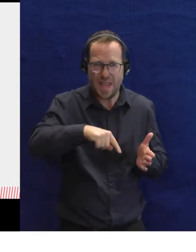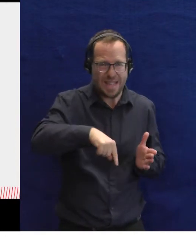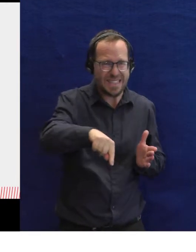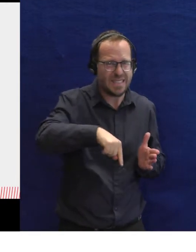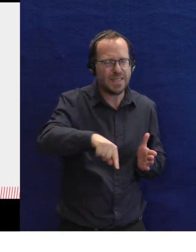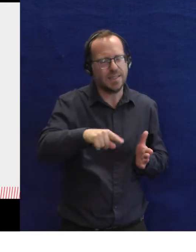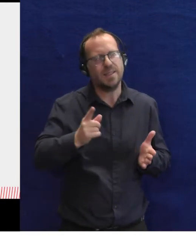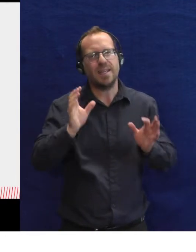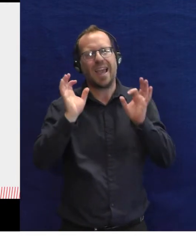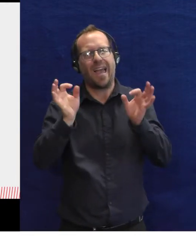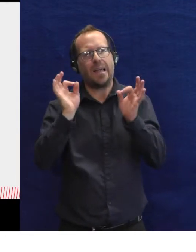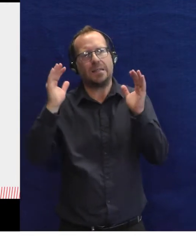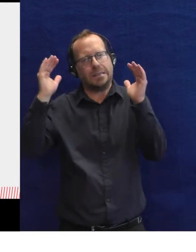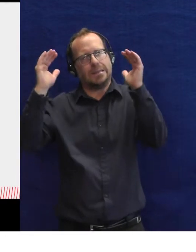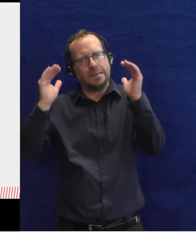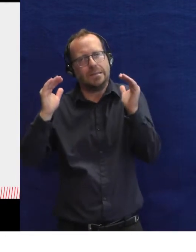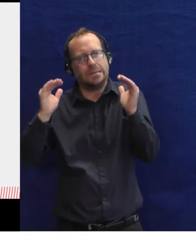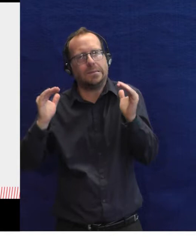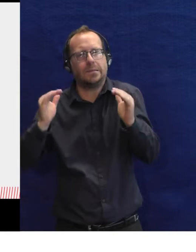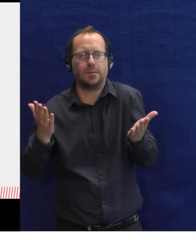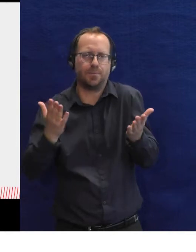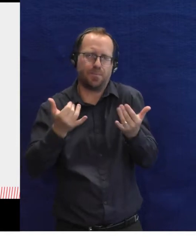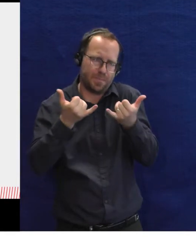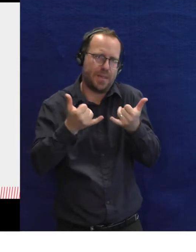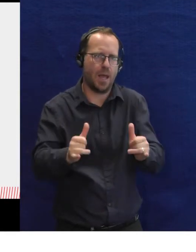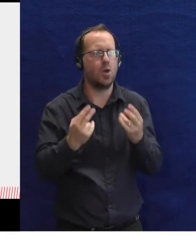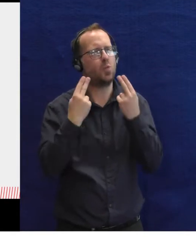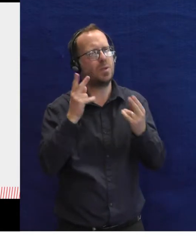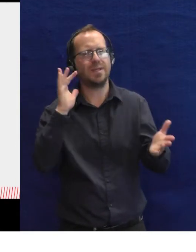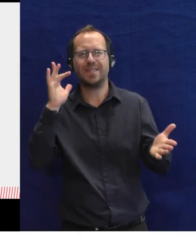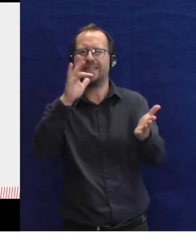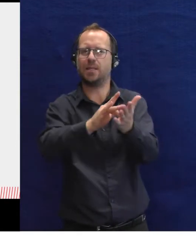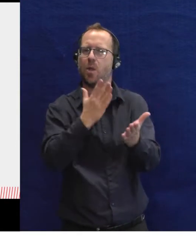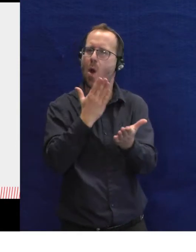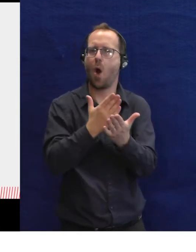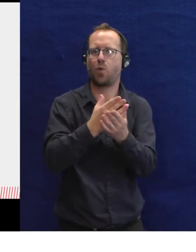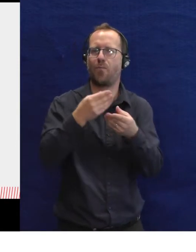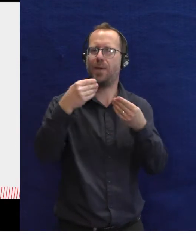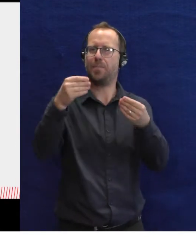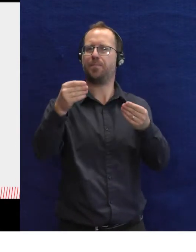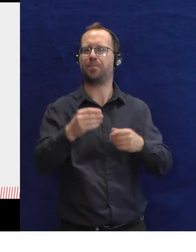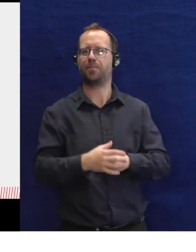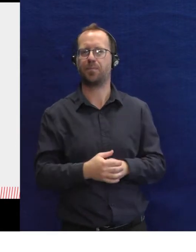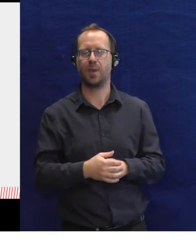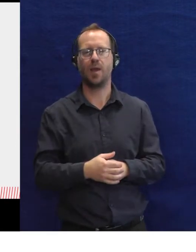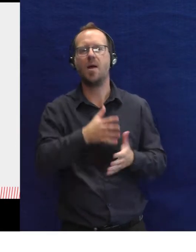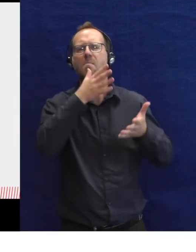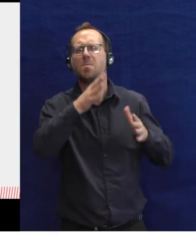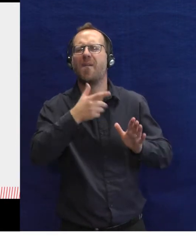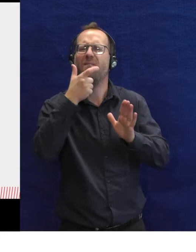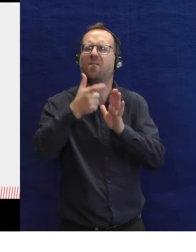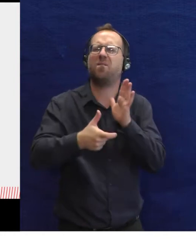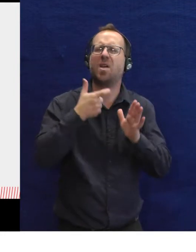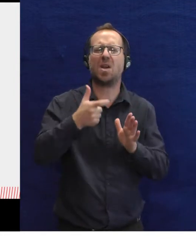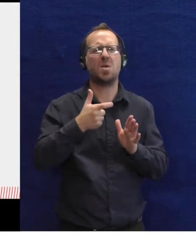don't have 3 circles, but maybe 1 or 2. Yet for high production value movie, for example, you do